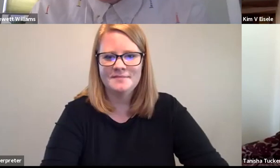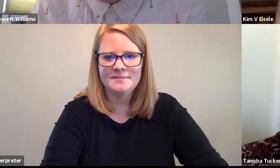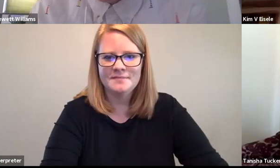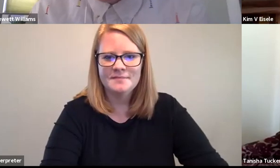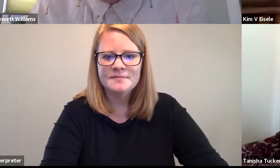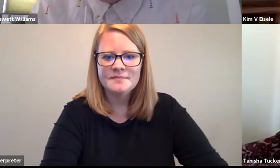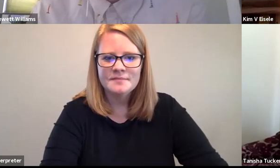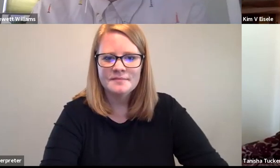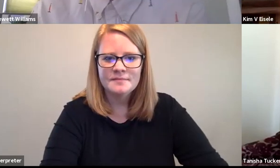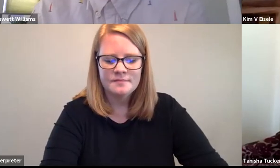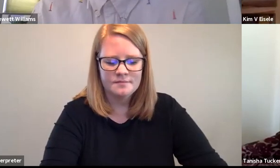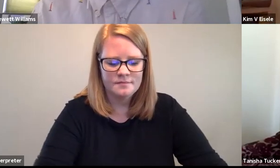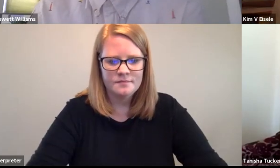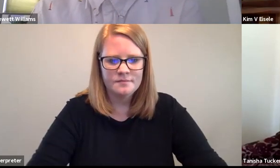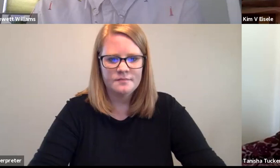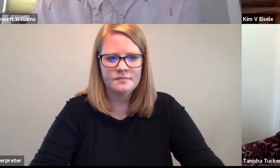Great.